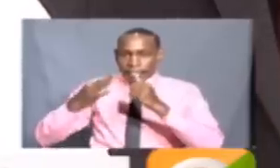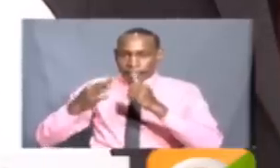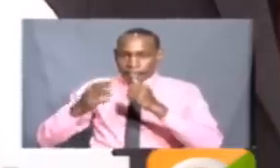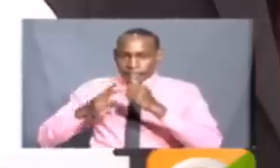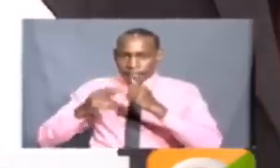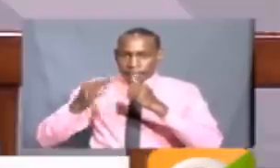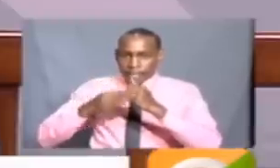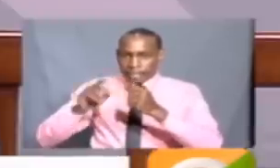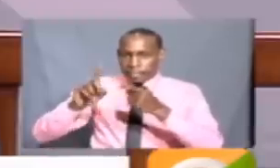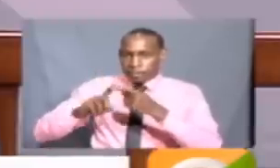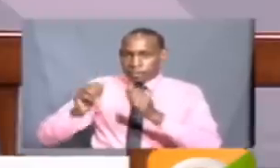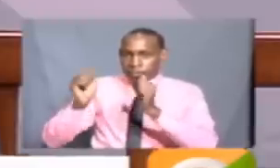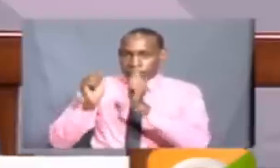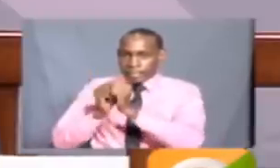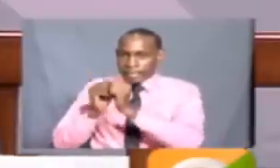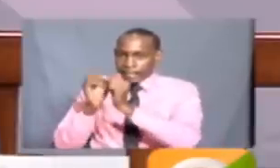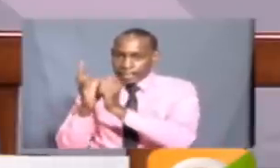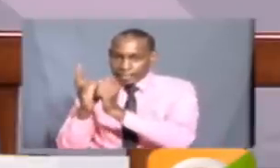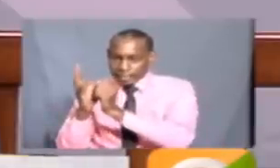978 to 1013.